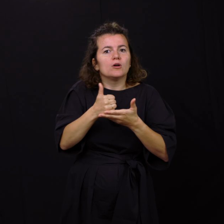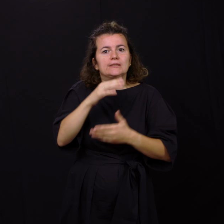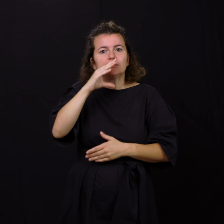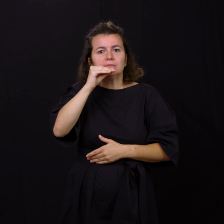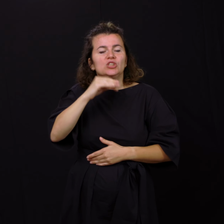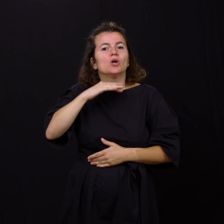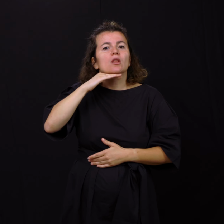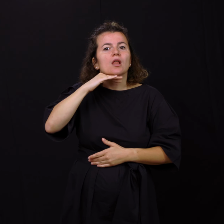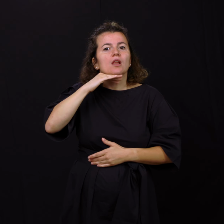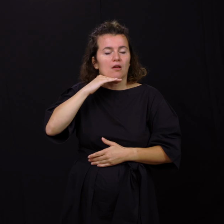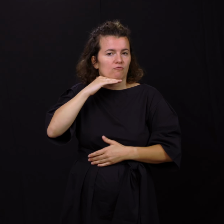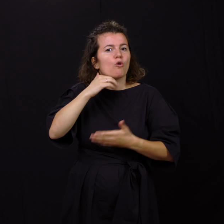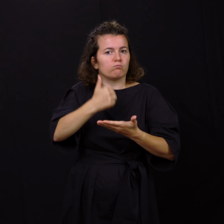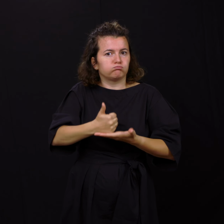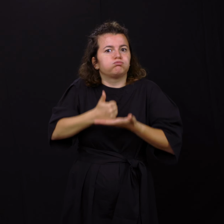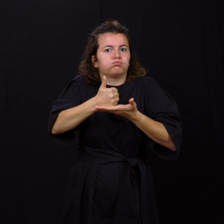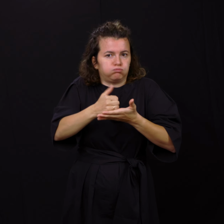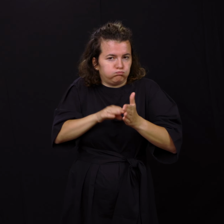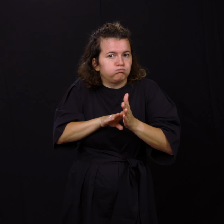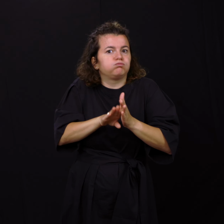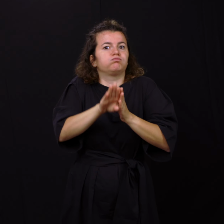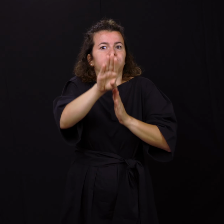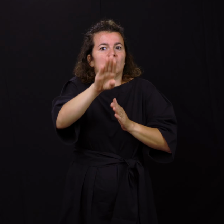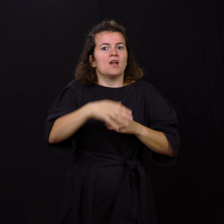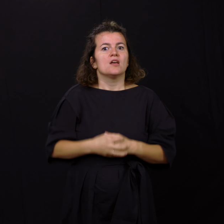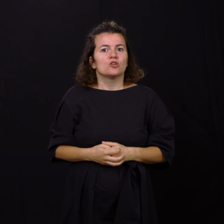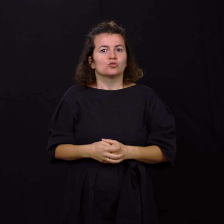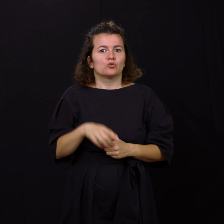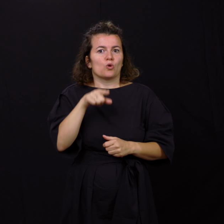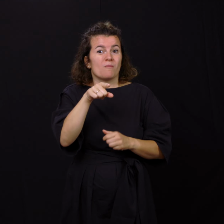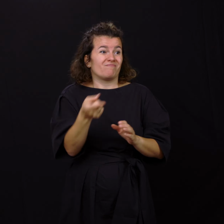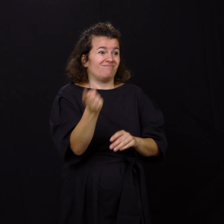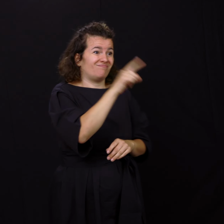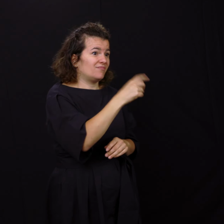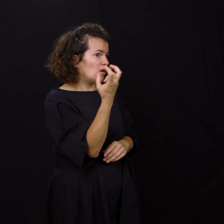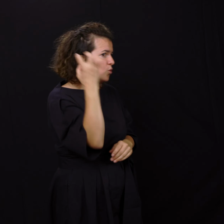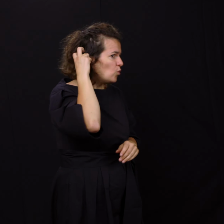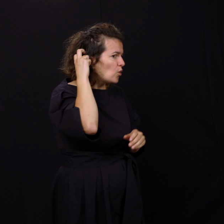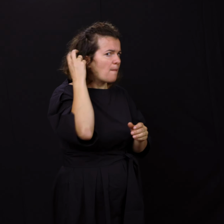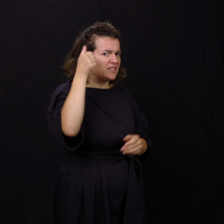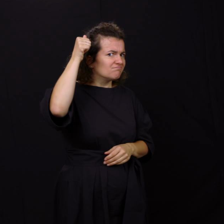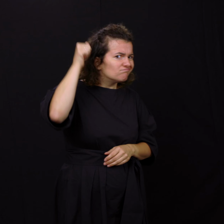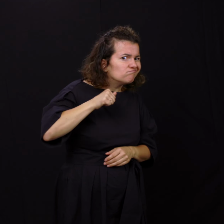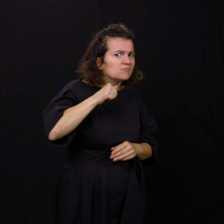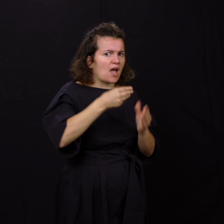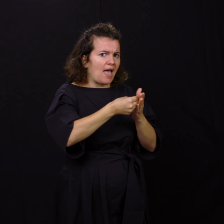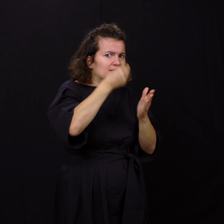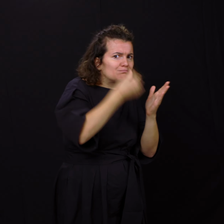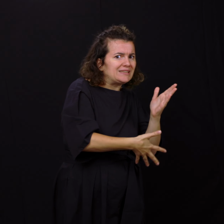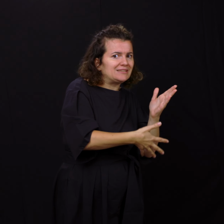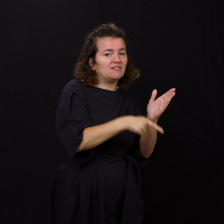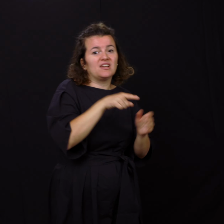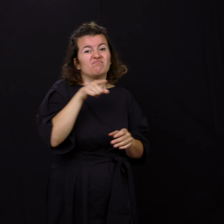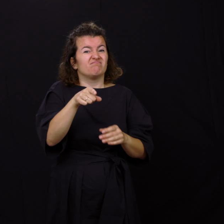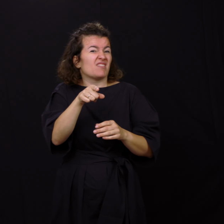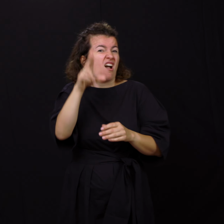no benefit. And you have to do an operation, right? And it's an expensive device. So it will not give more benefit than